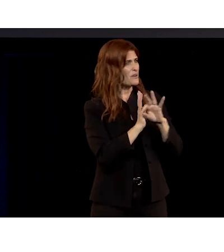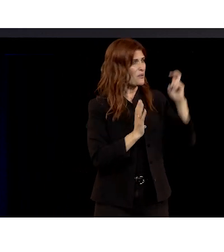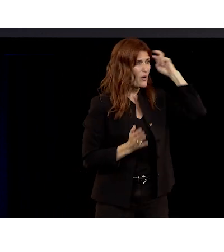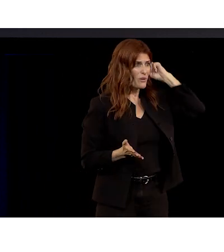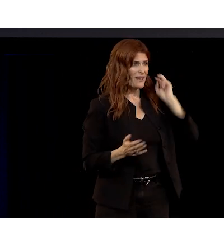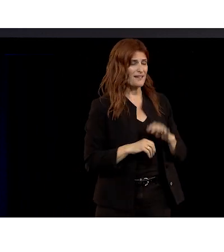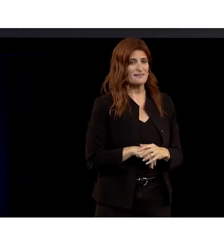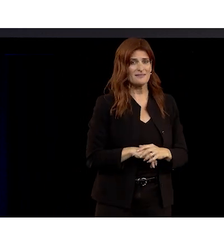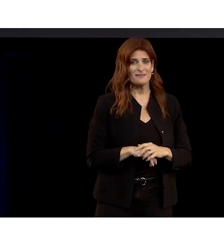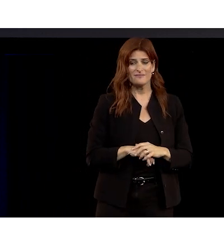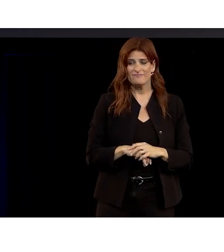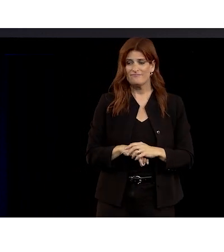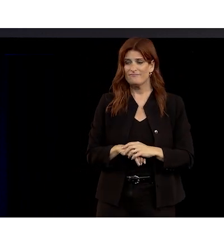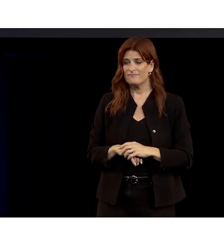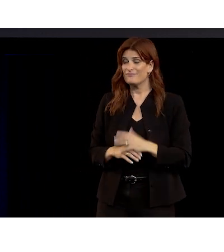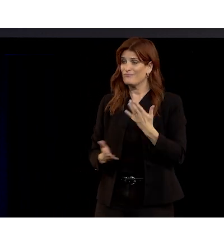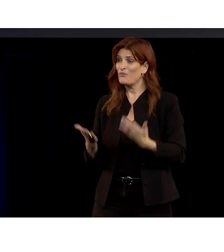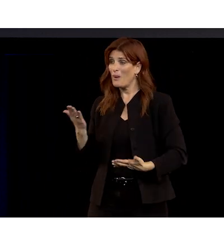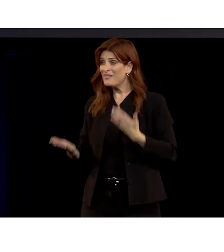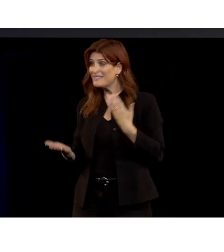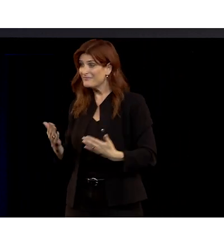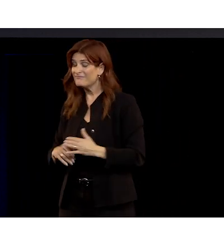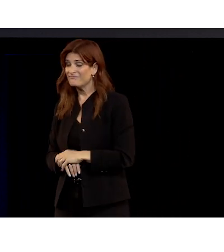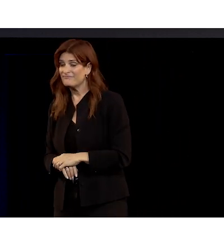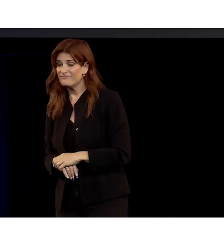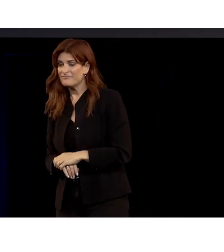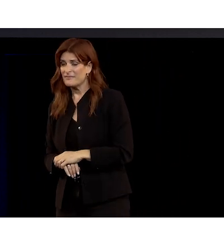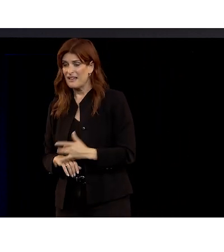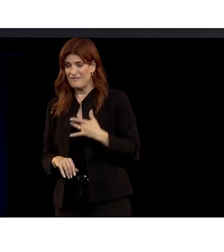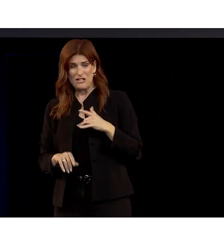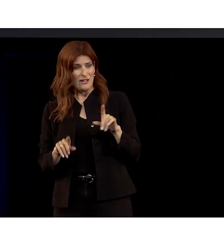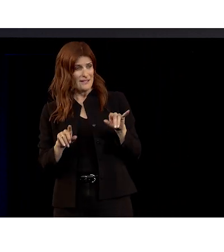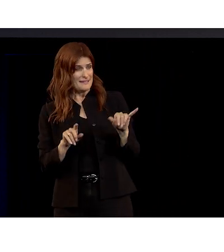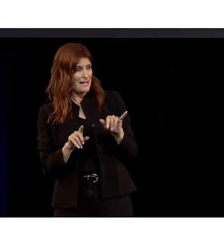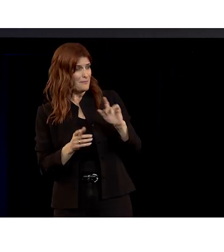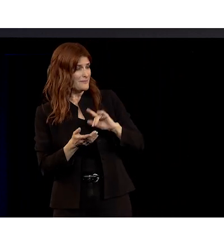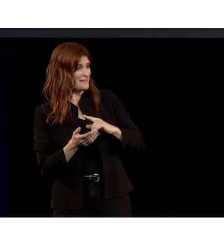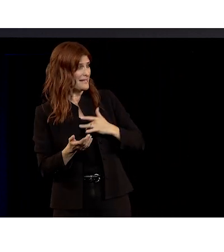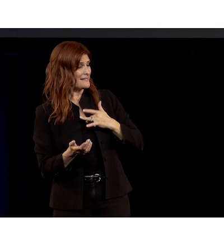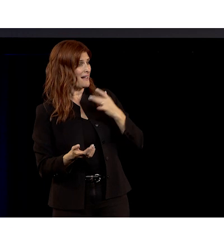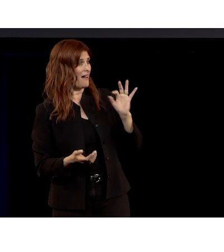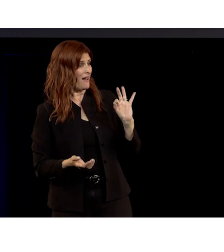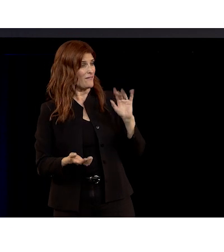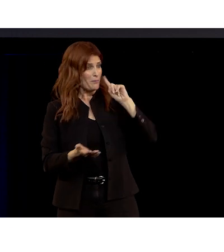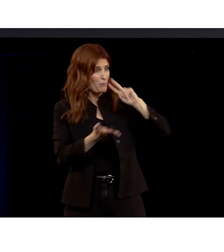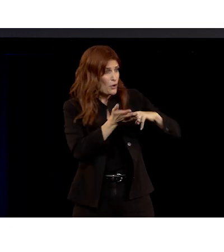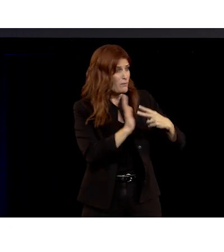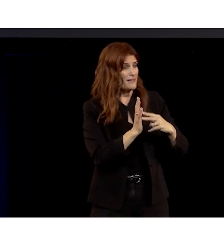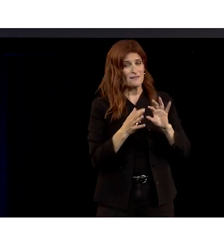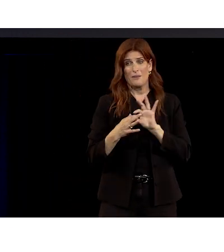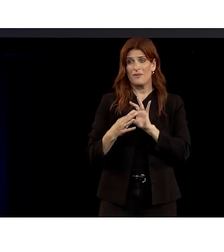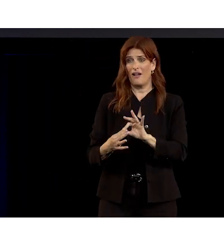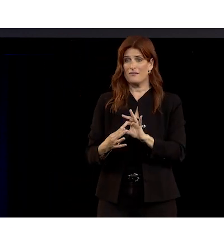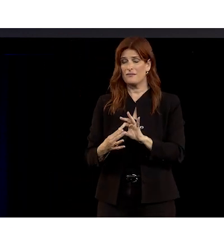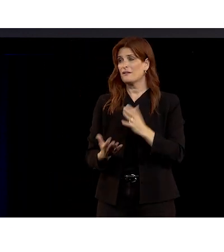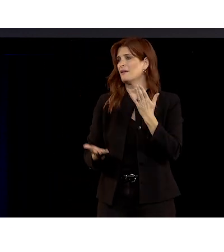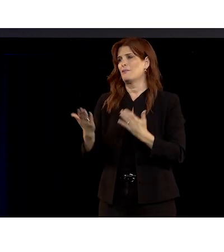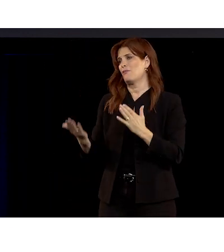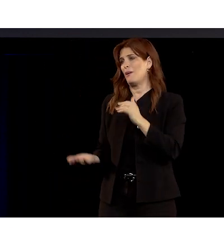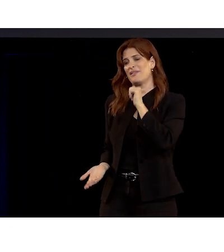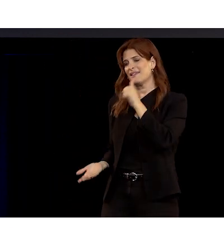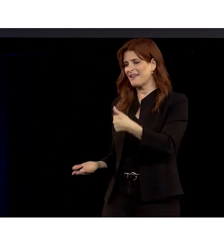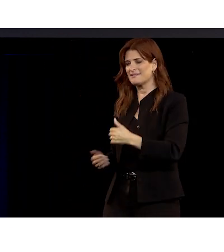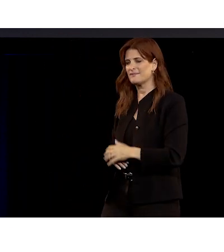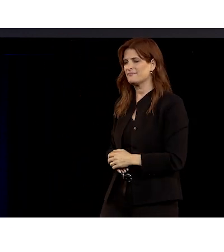Ensure access to professional interpreters in all medical and research discussions. Informed consent with cultural